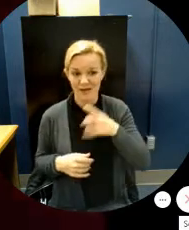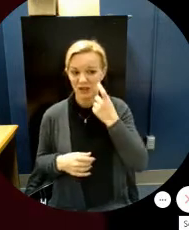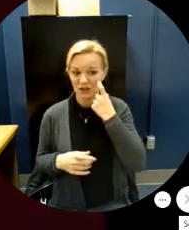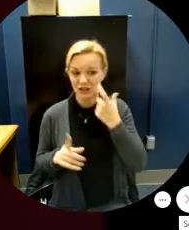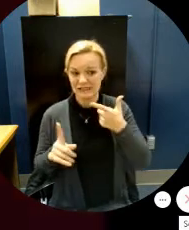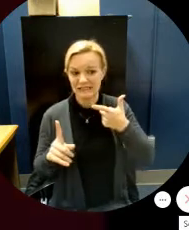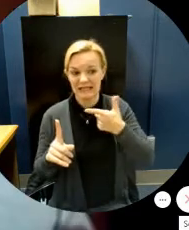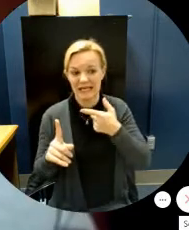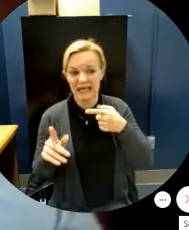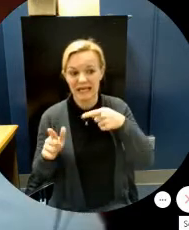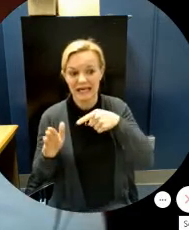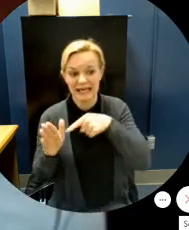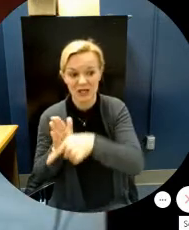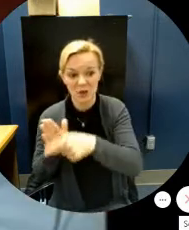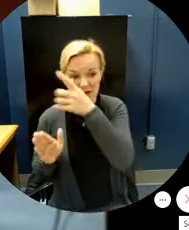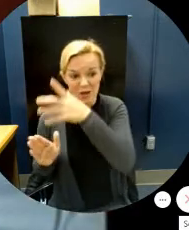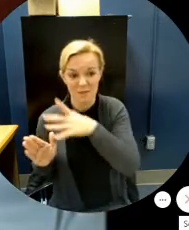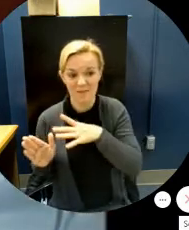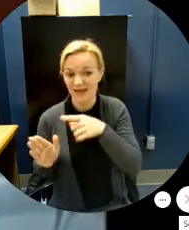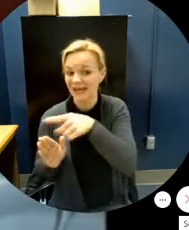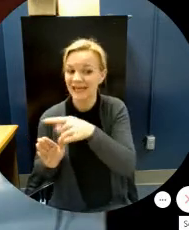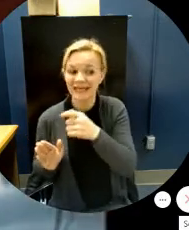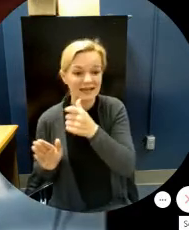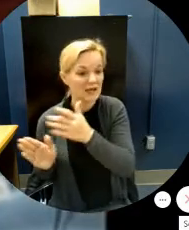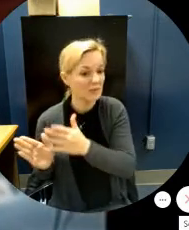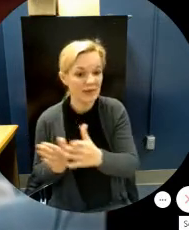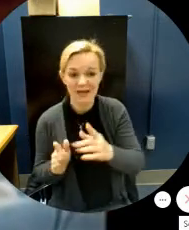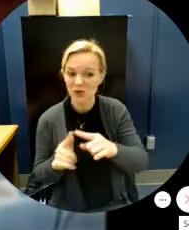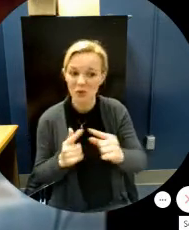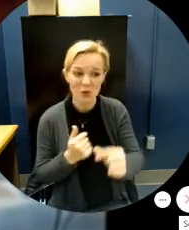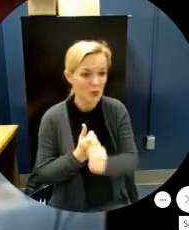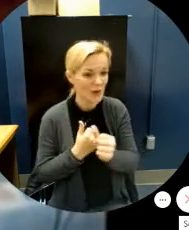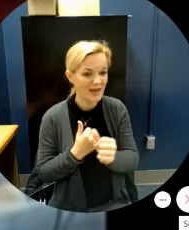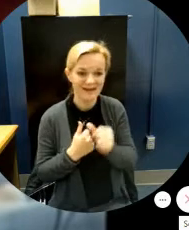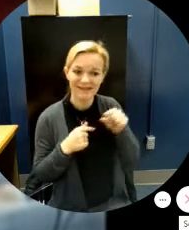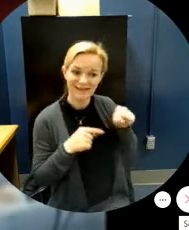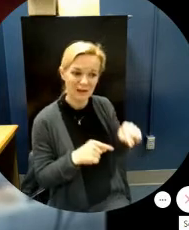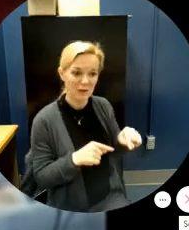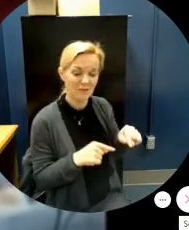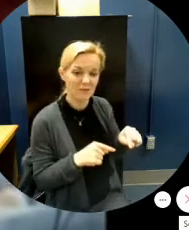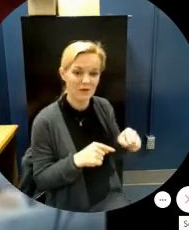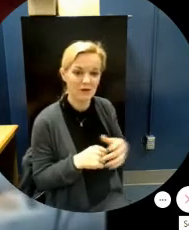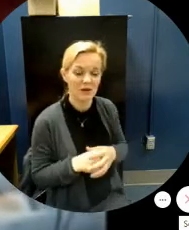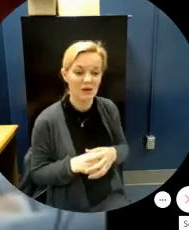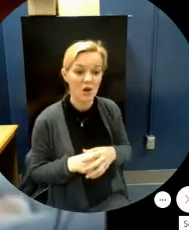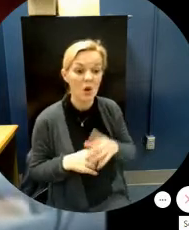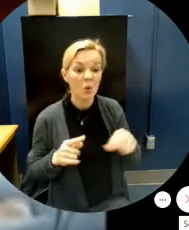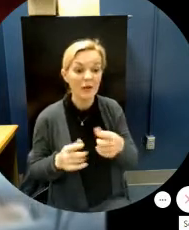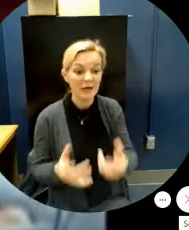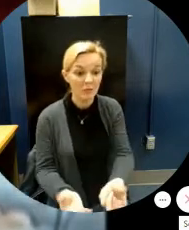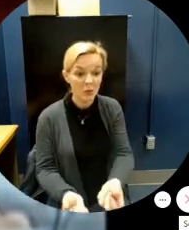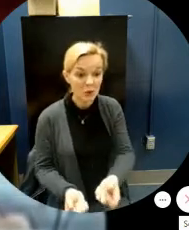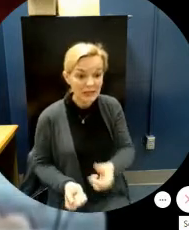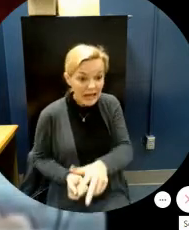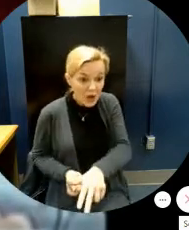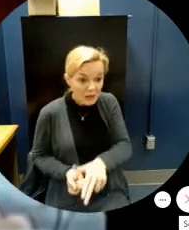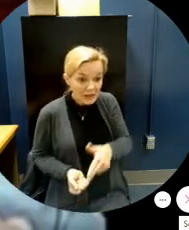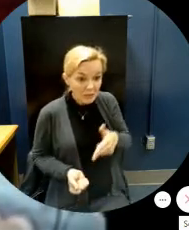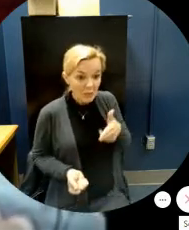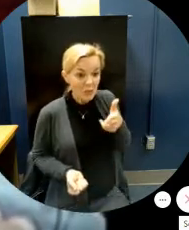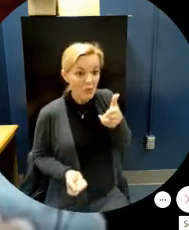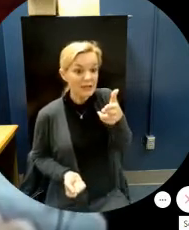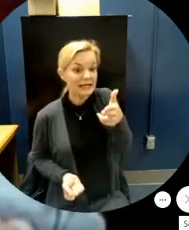to him. What was that man going to do with the gun? When he took it from the drawer and he pointed it at